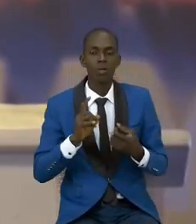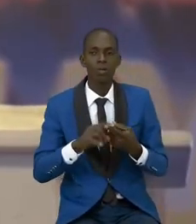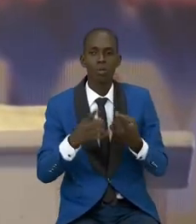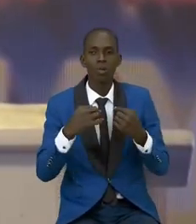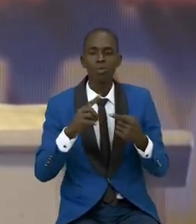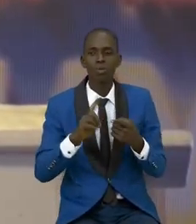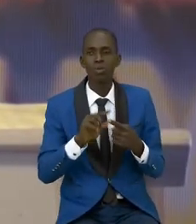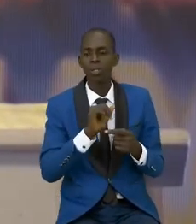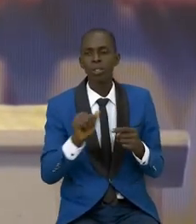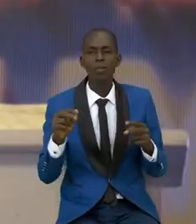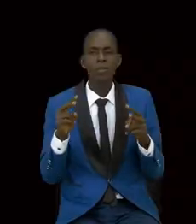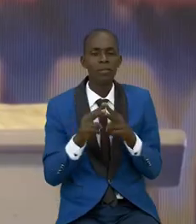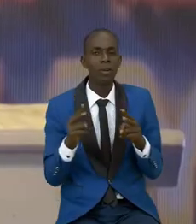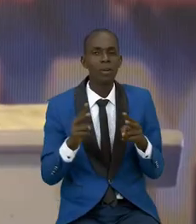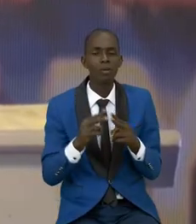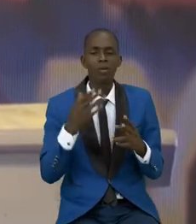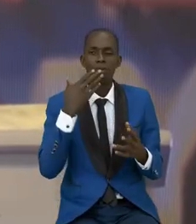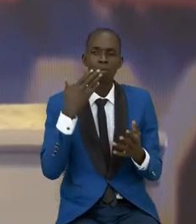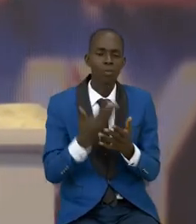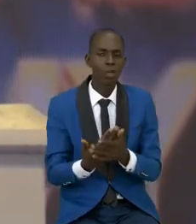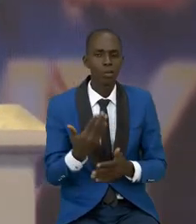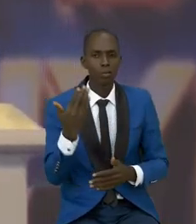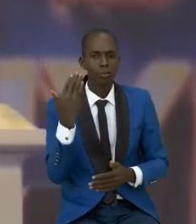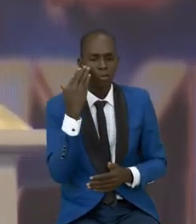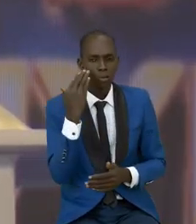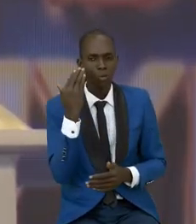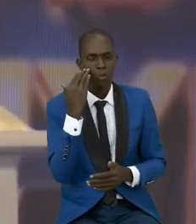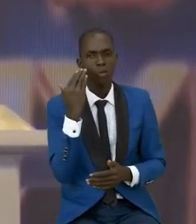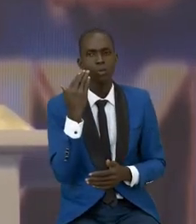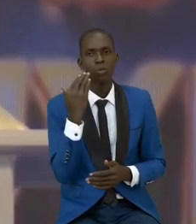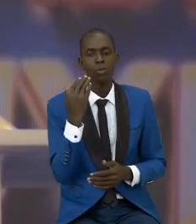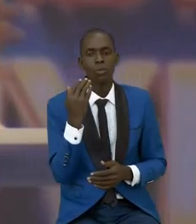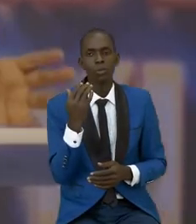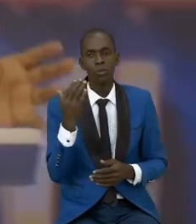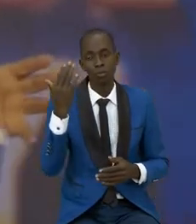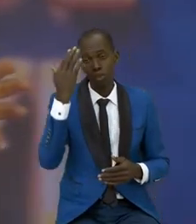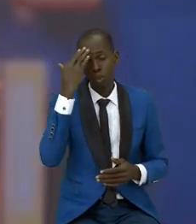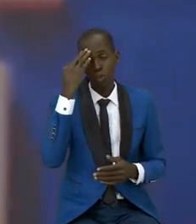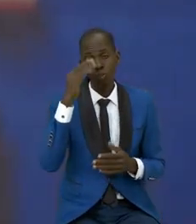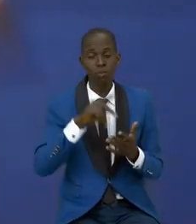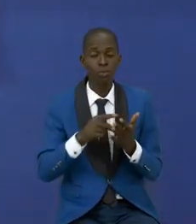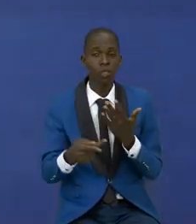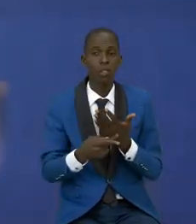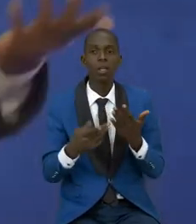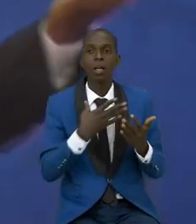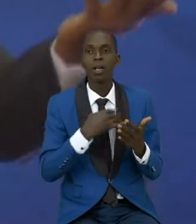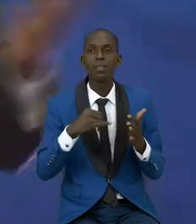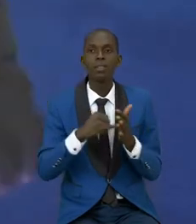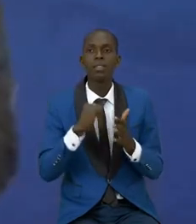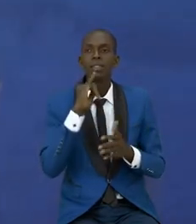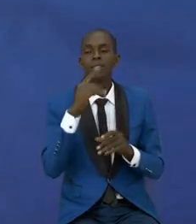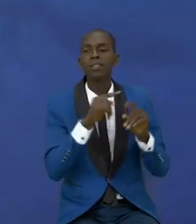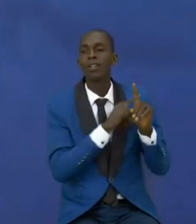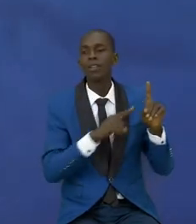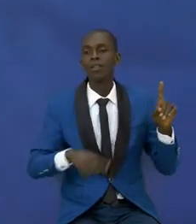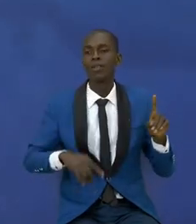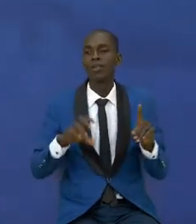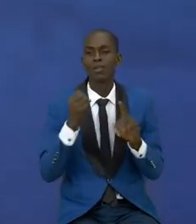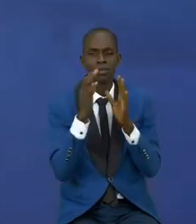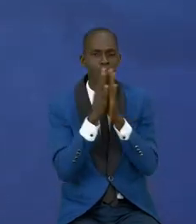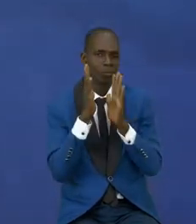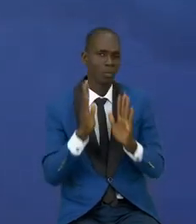familiar passage of scripture. And it is the Lord's Prayer that is common to